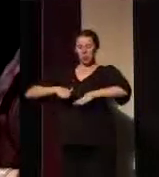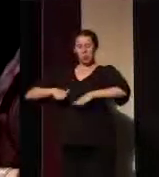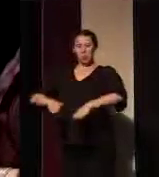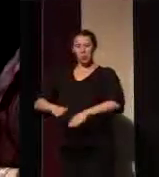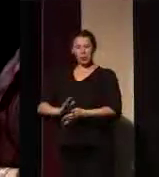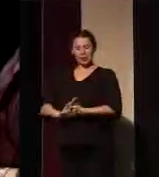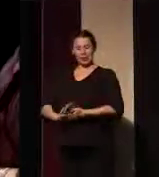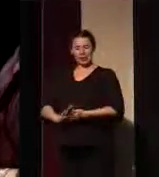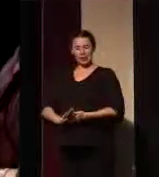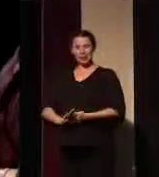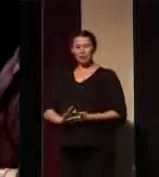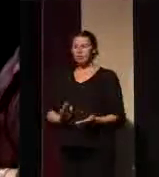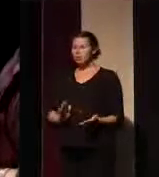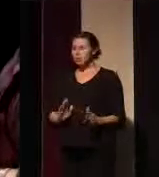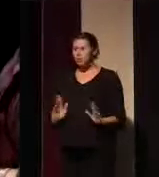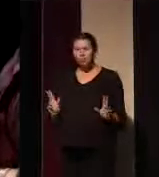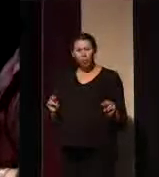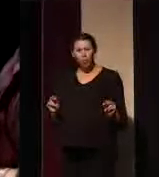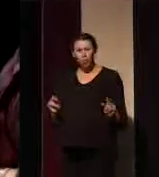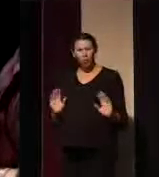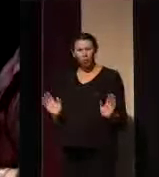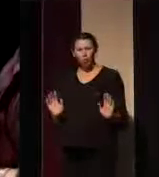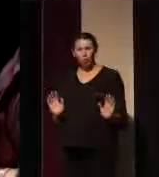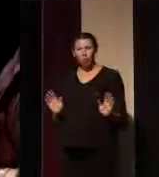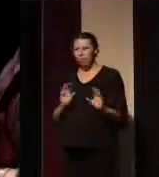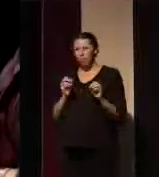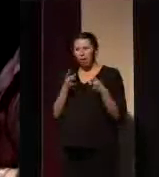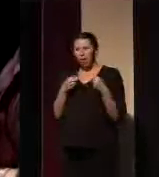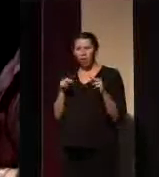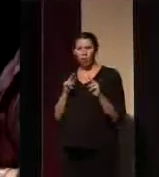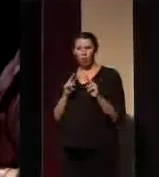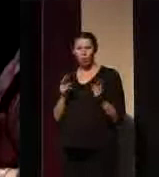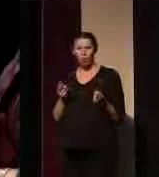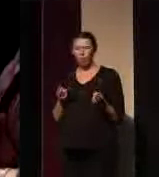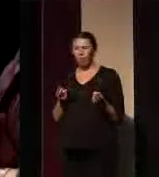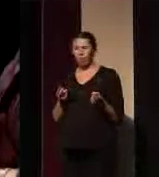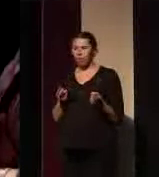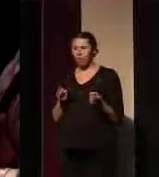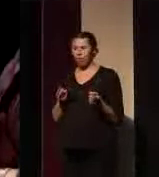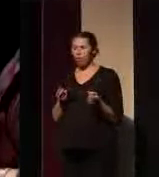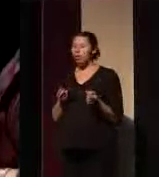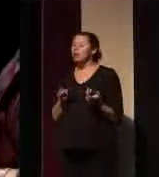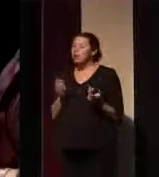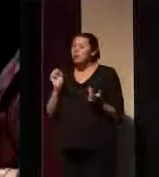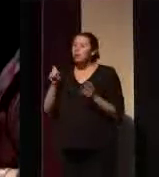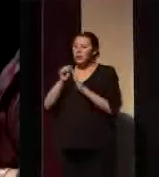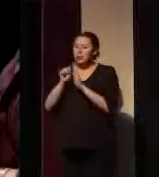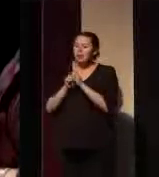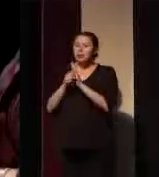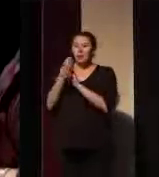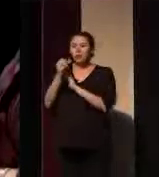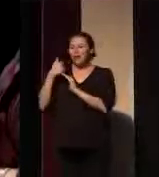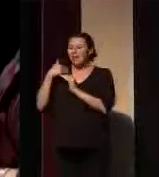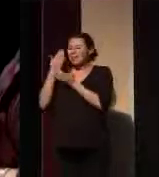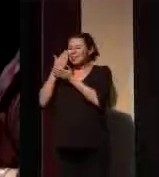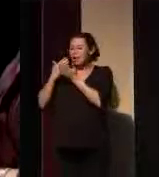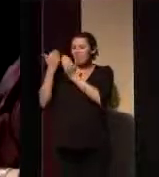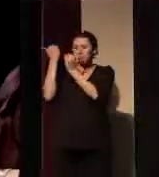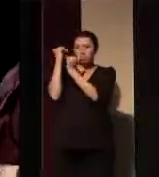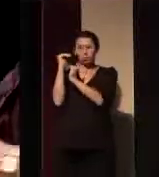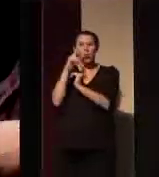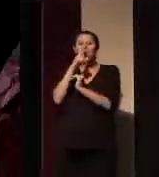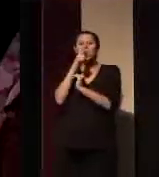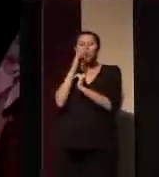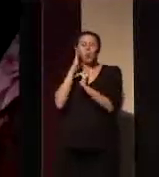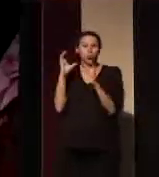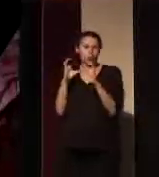There's no value there. I mean, there really and truly isn't. And granted, the state of Missouri has some limitations on who they will